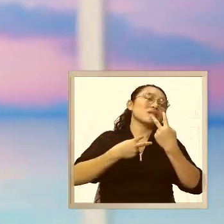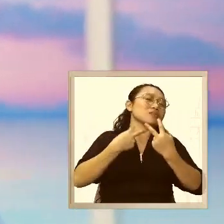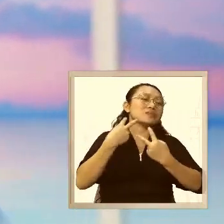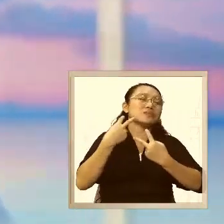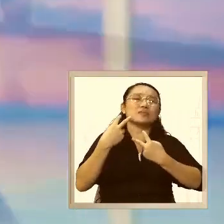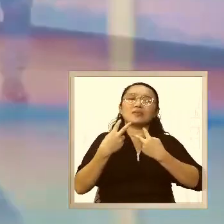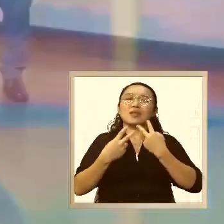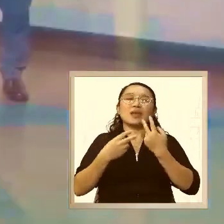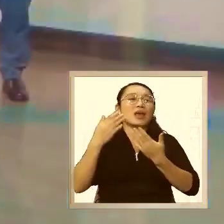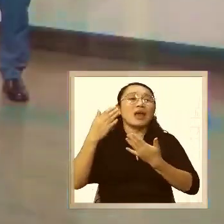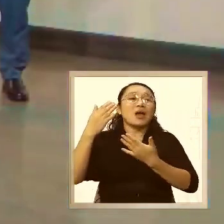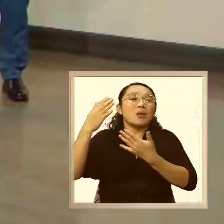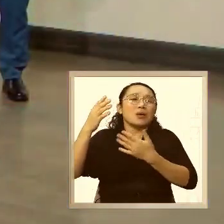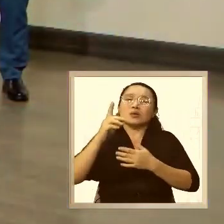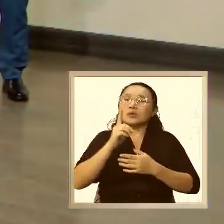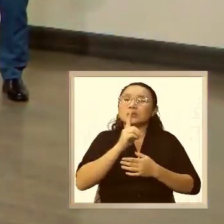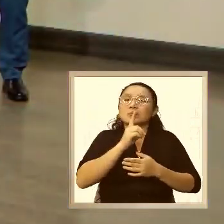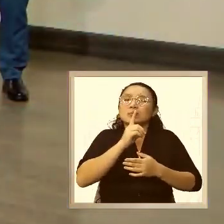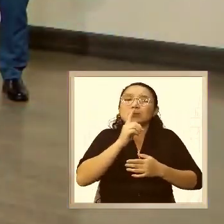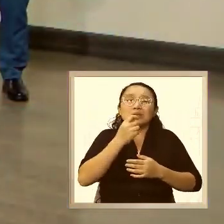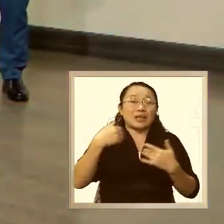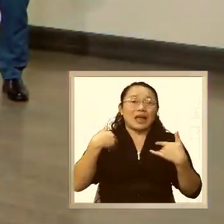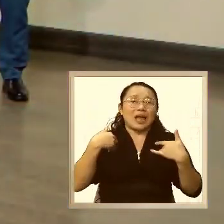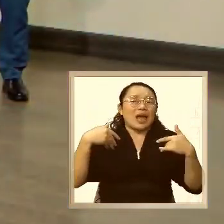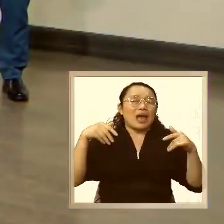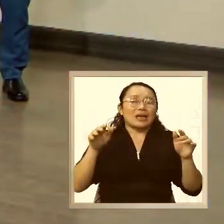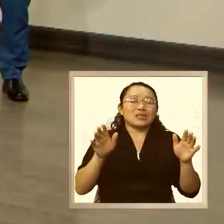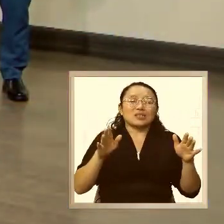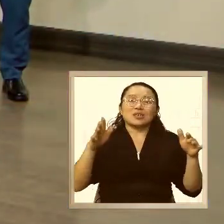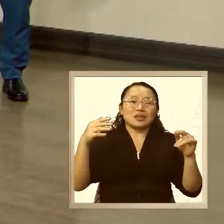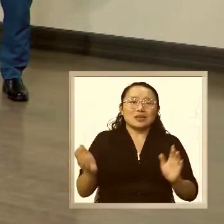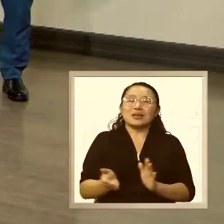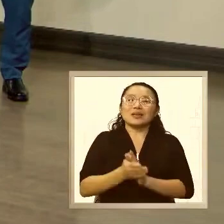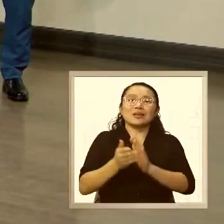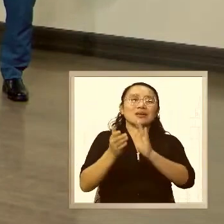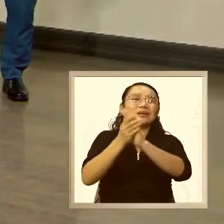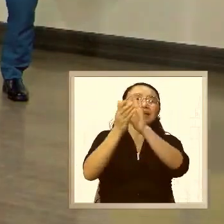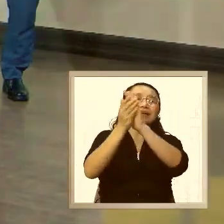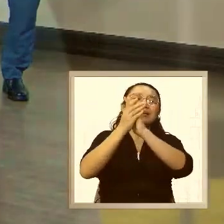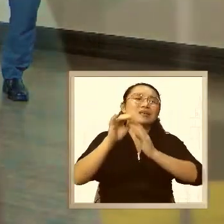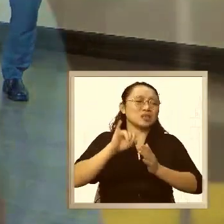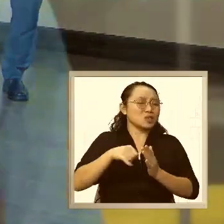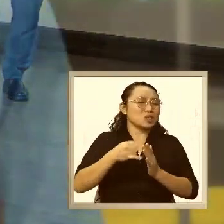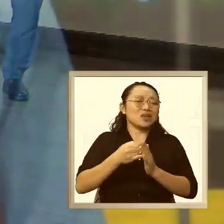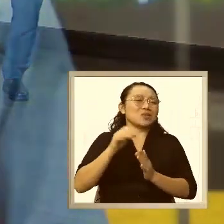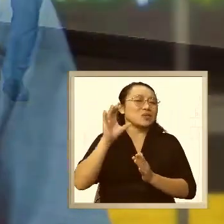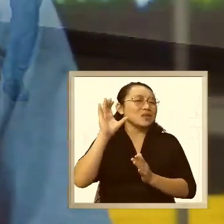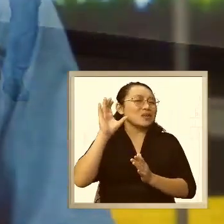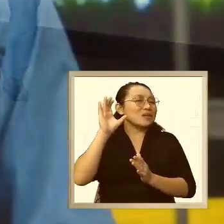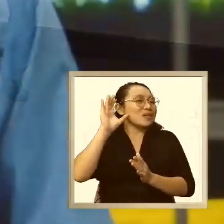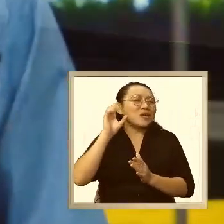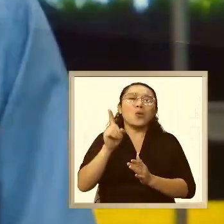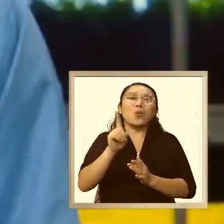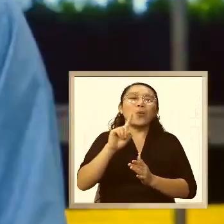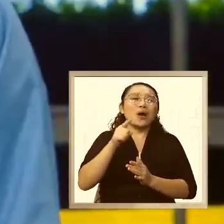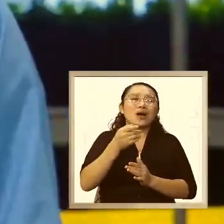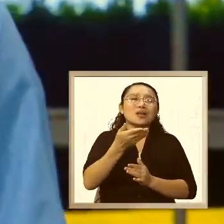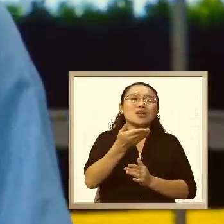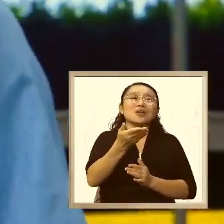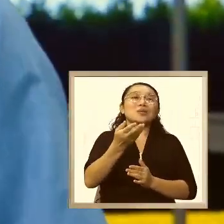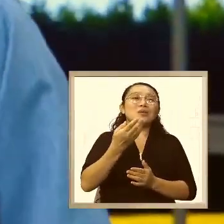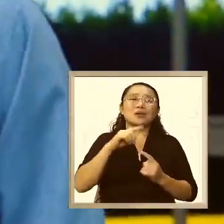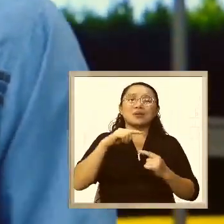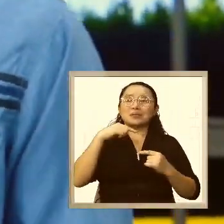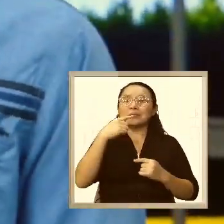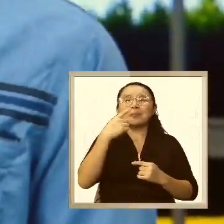voice? He will hush the angels' praises just to hear what you were